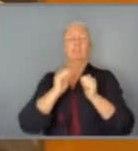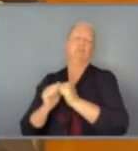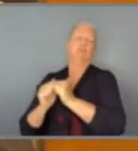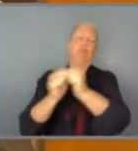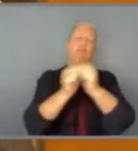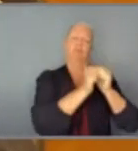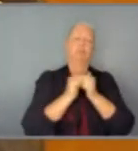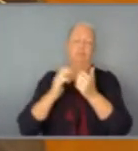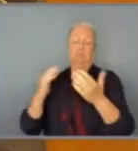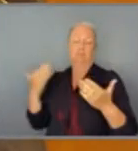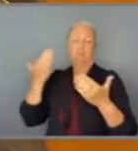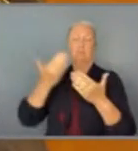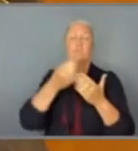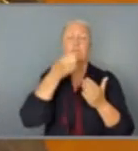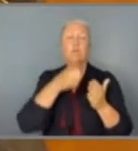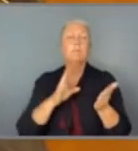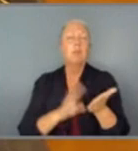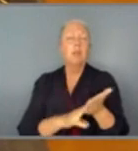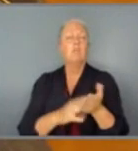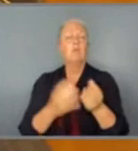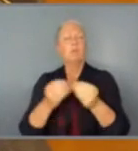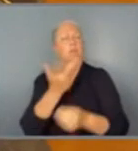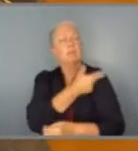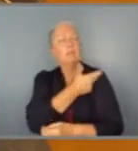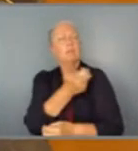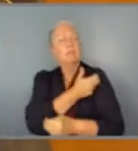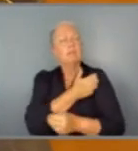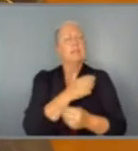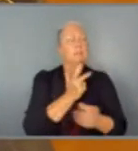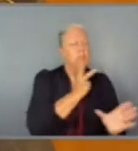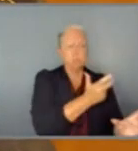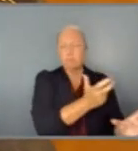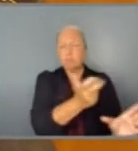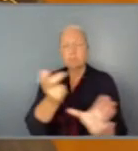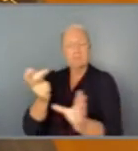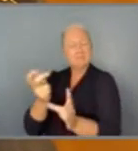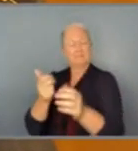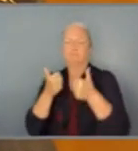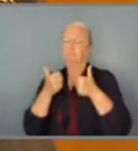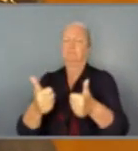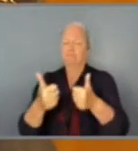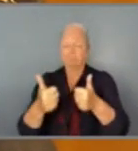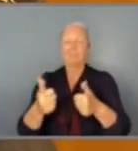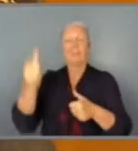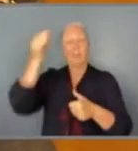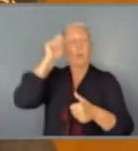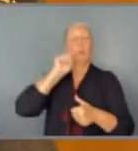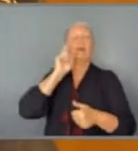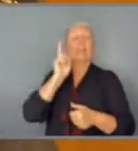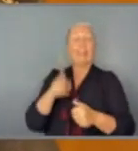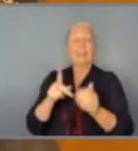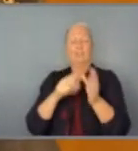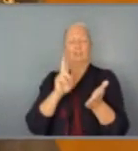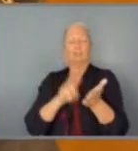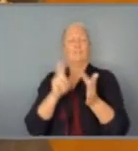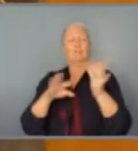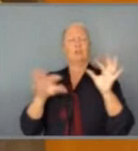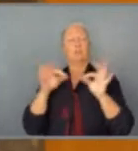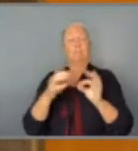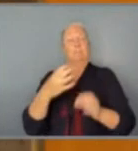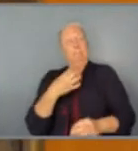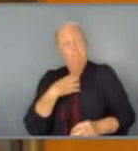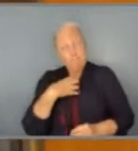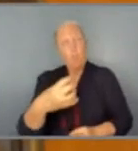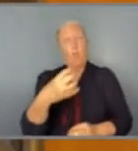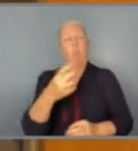I know those efforts continue. Those efforts are now going to ramp up again through January and February, and we do greatly appreciate